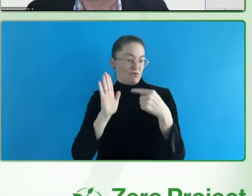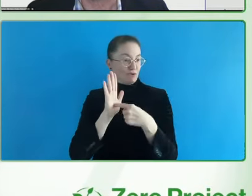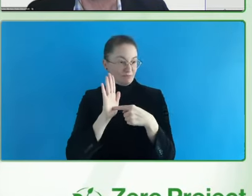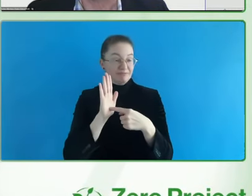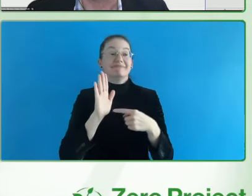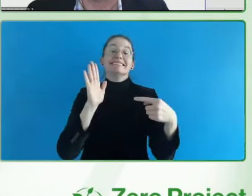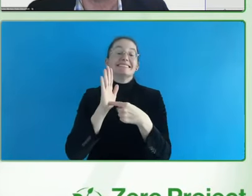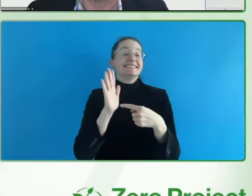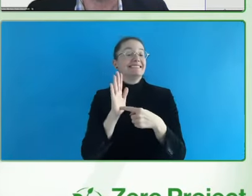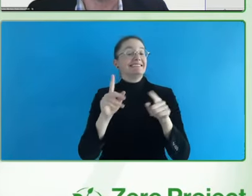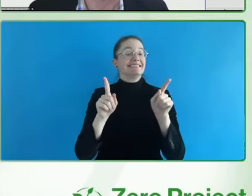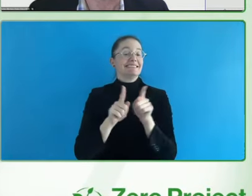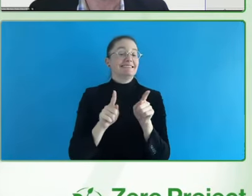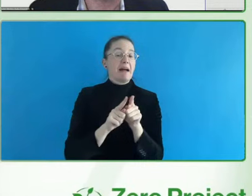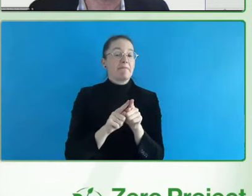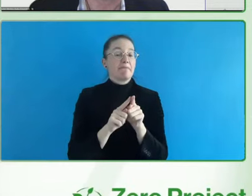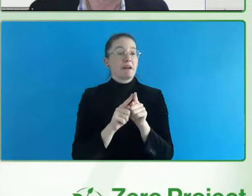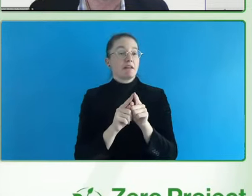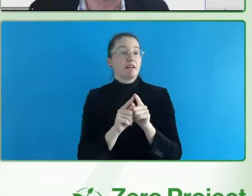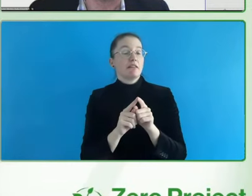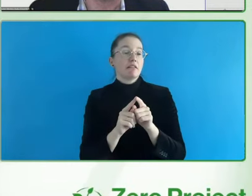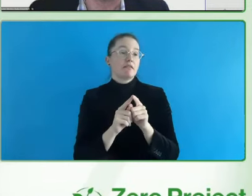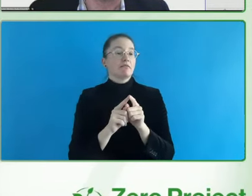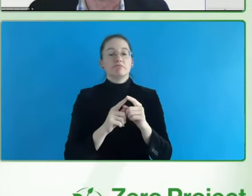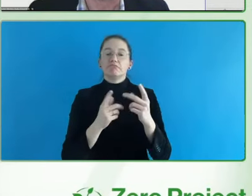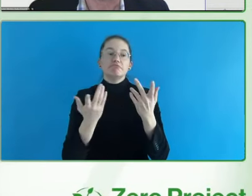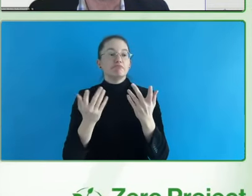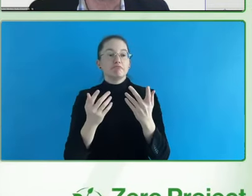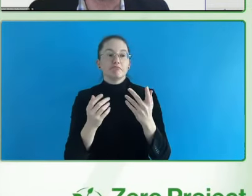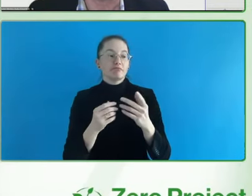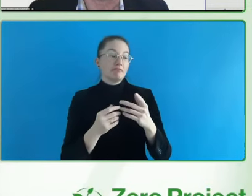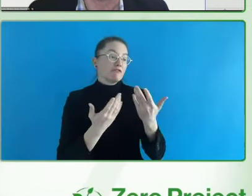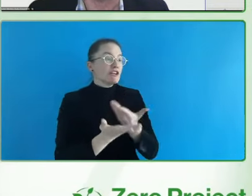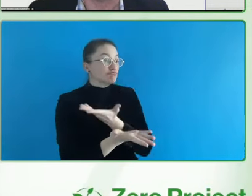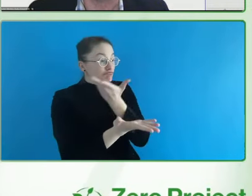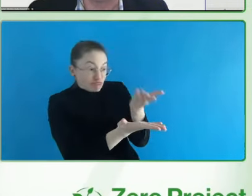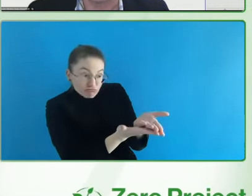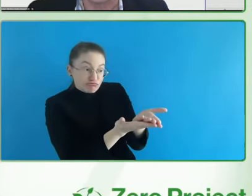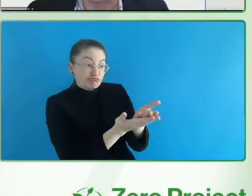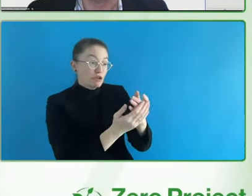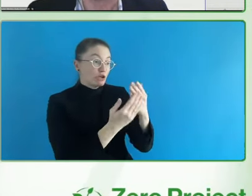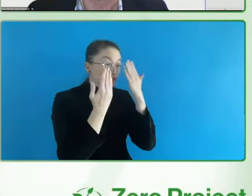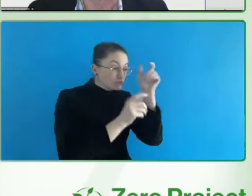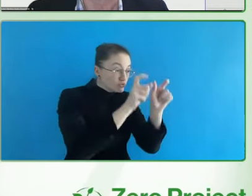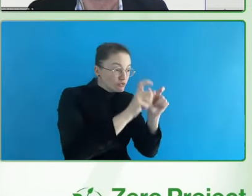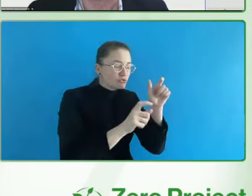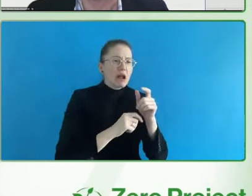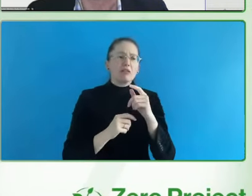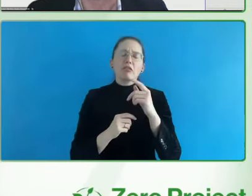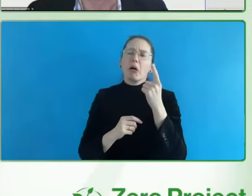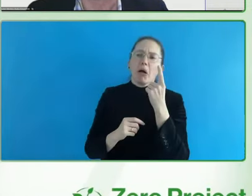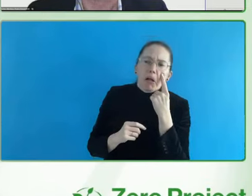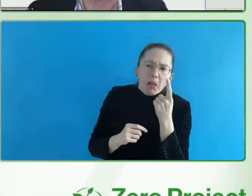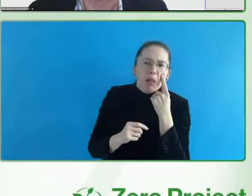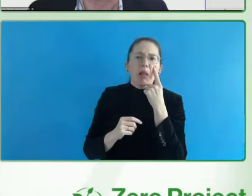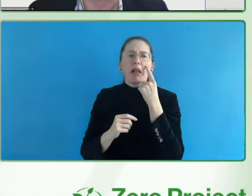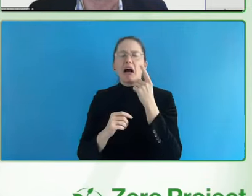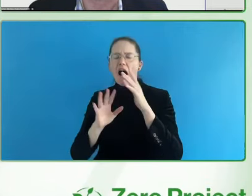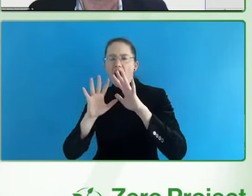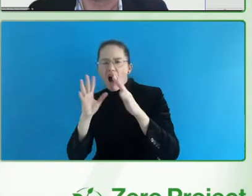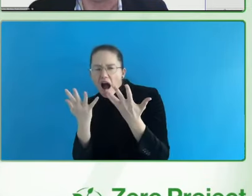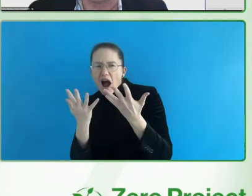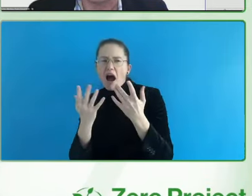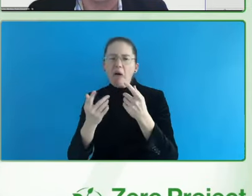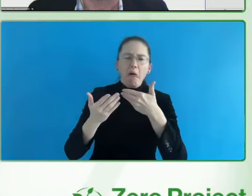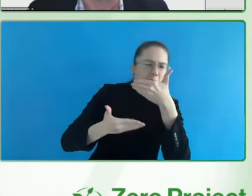the students have to experiment, work, experience, and achieve what the criterion proposes as a